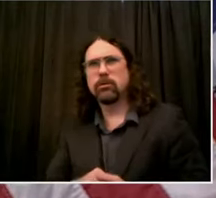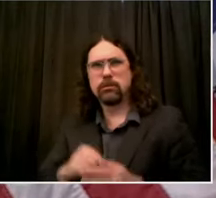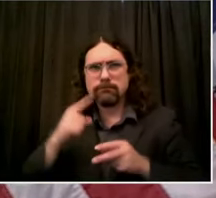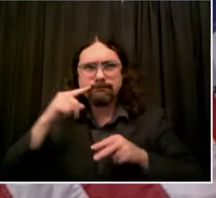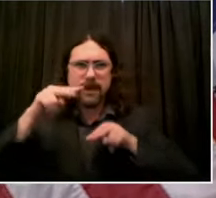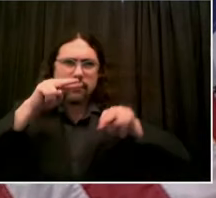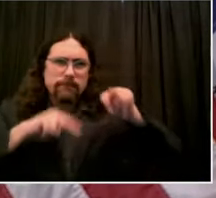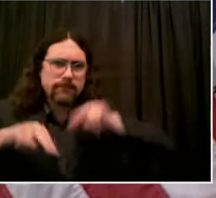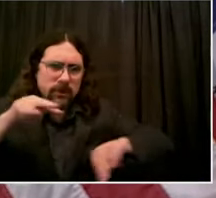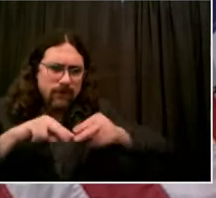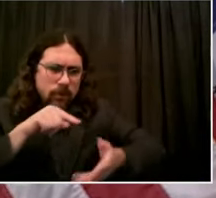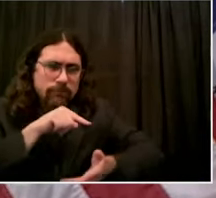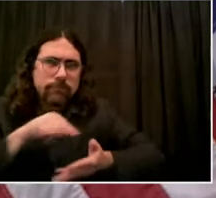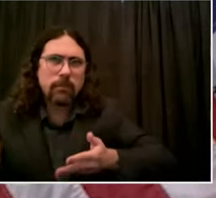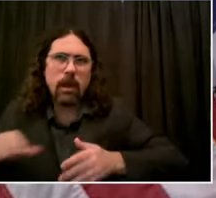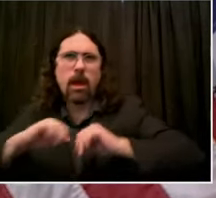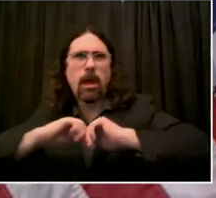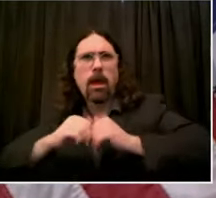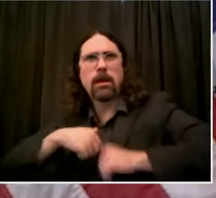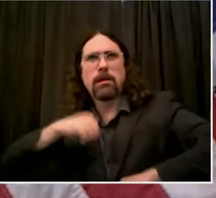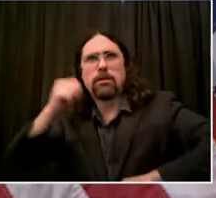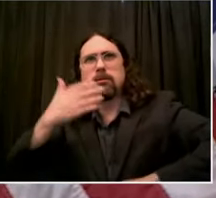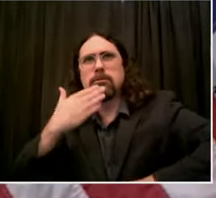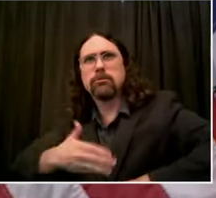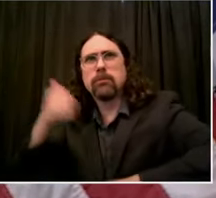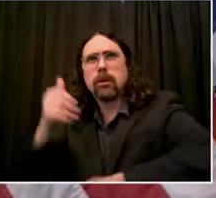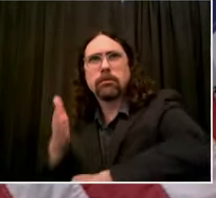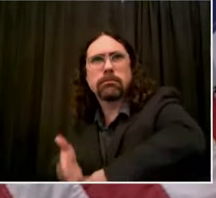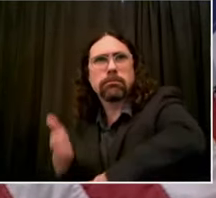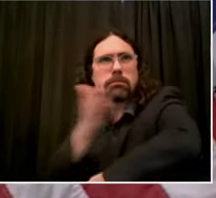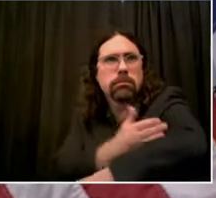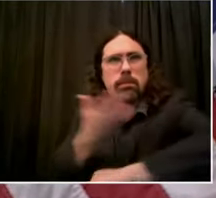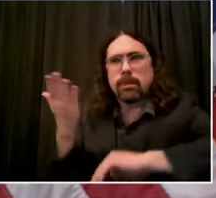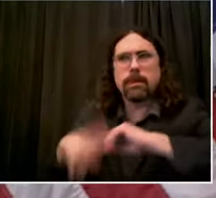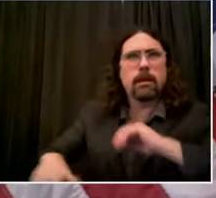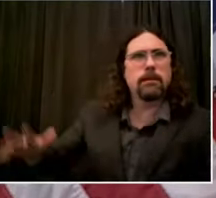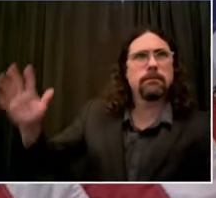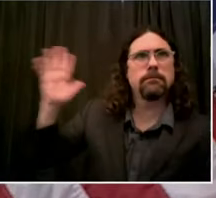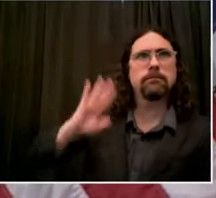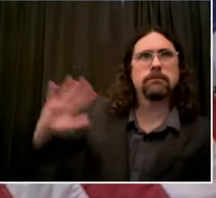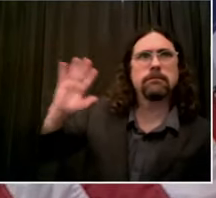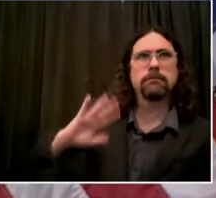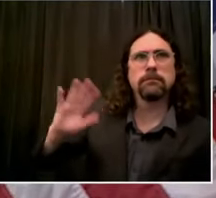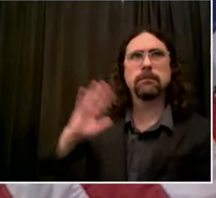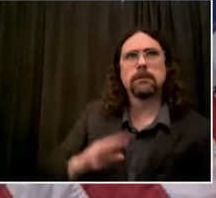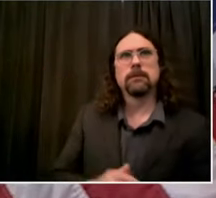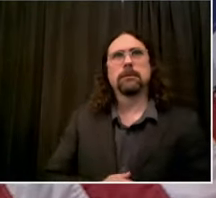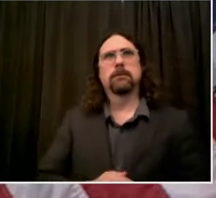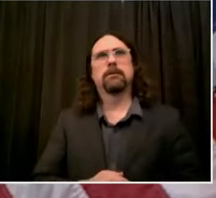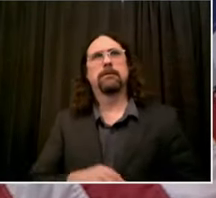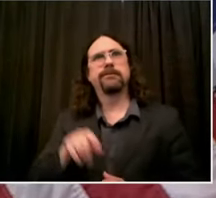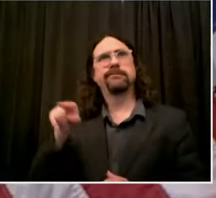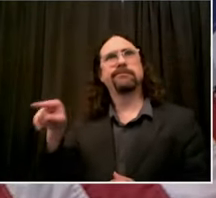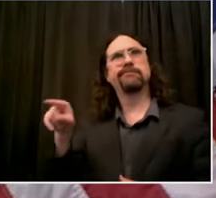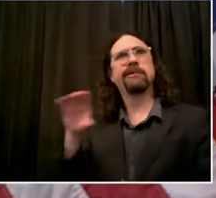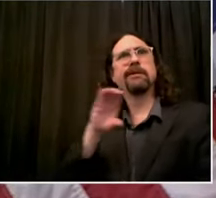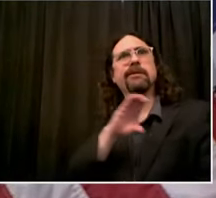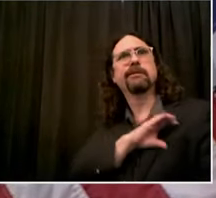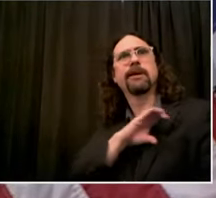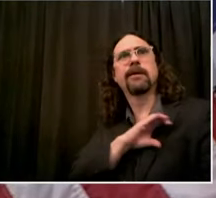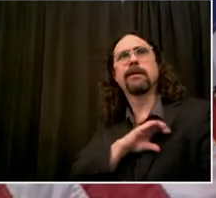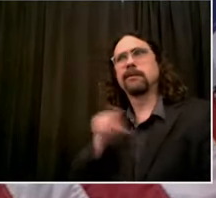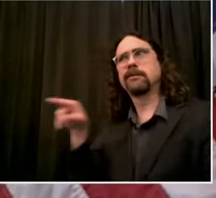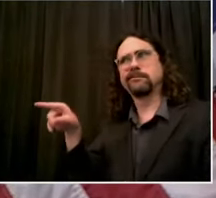were made. NYPD really stepped back yesterday morning and said, okay, we're dealing with something different here. We have to defend differently. We have to address it